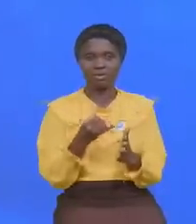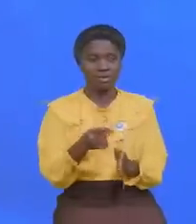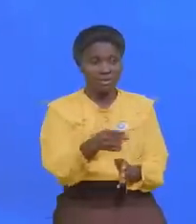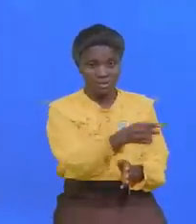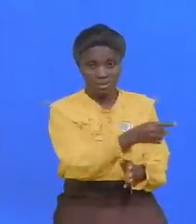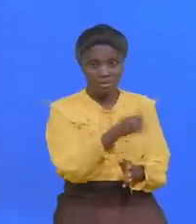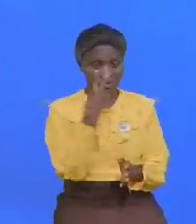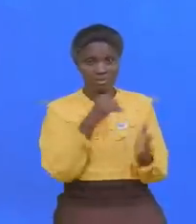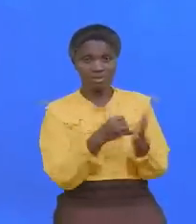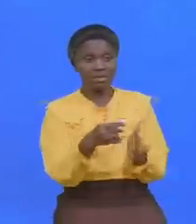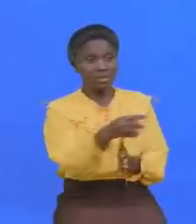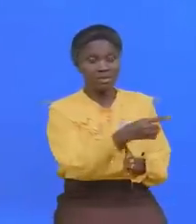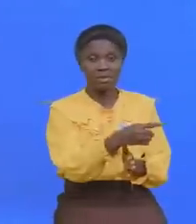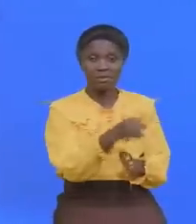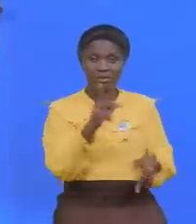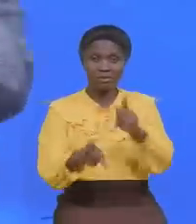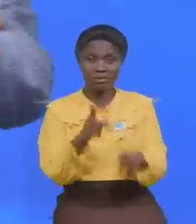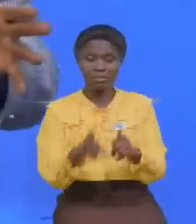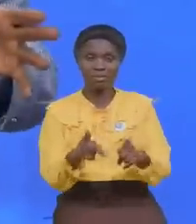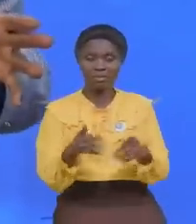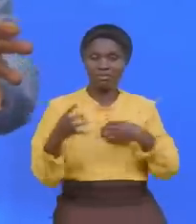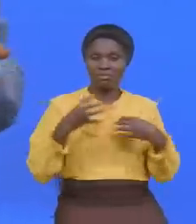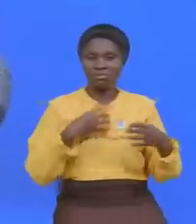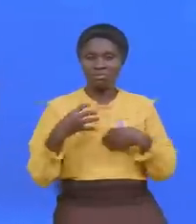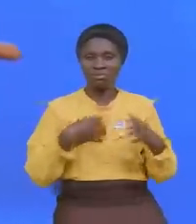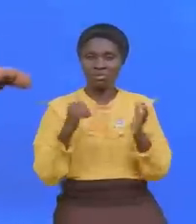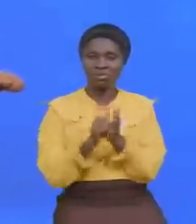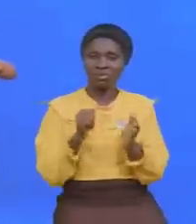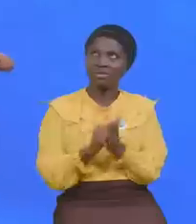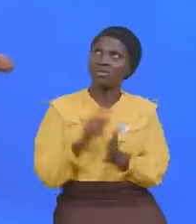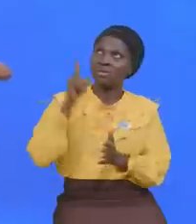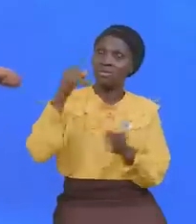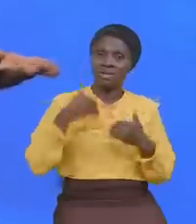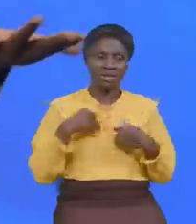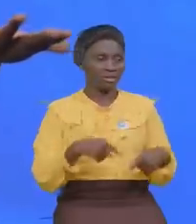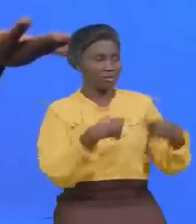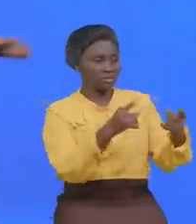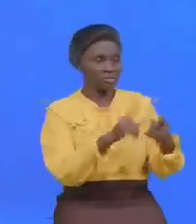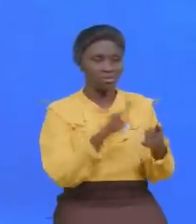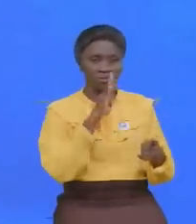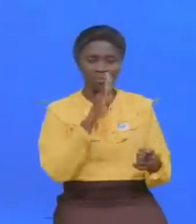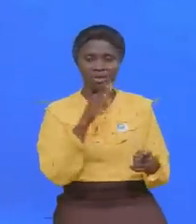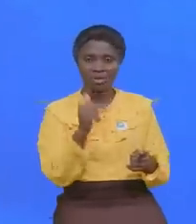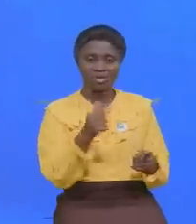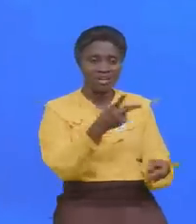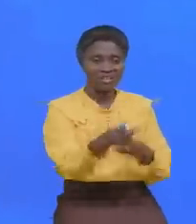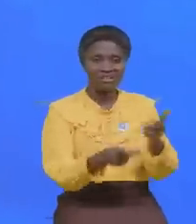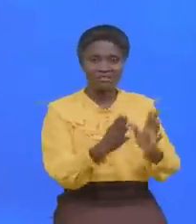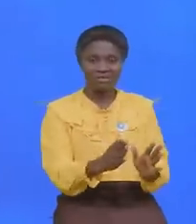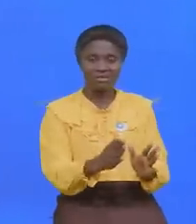he was gone to be guest to a man that is a